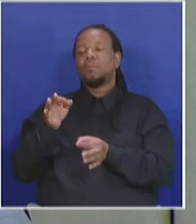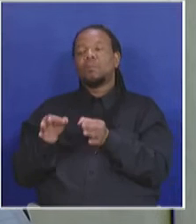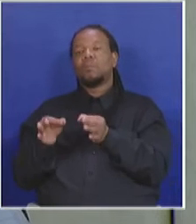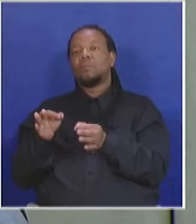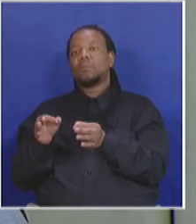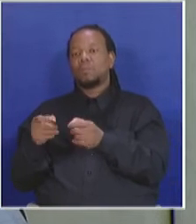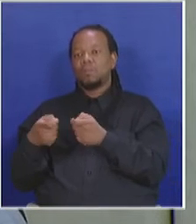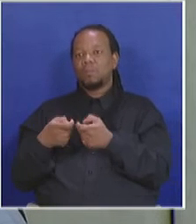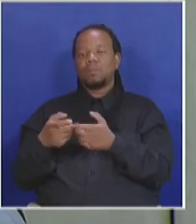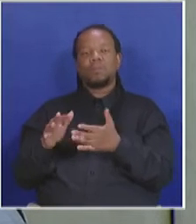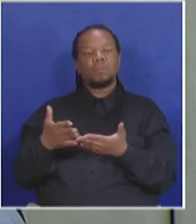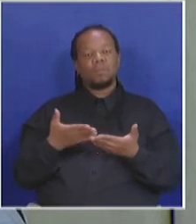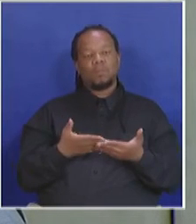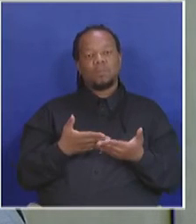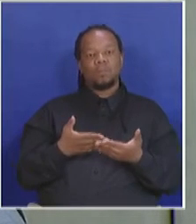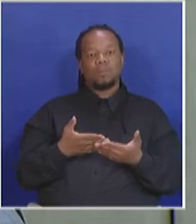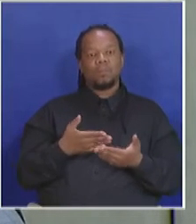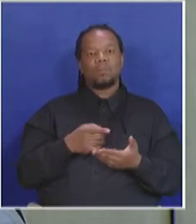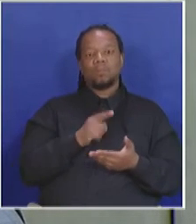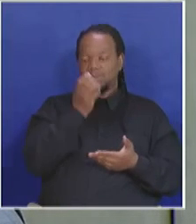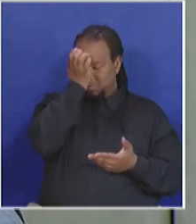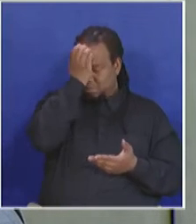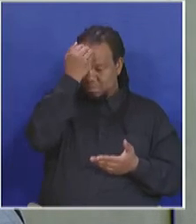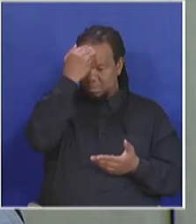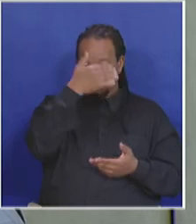to Zuma's ANC, is corruption.